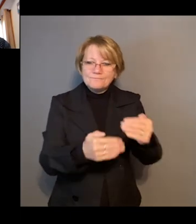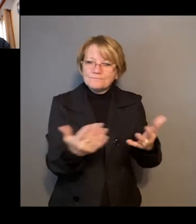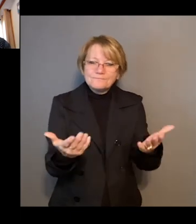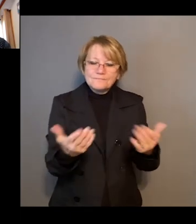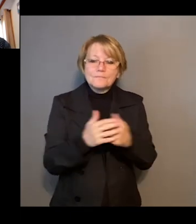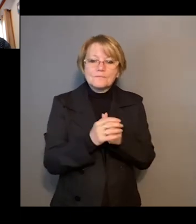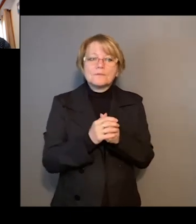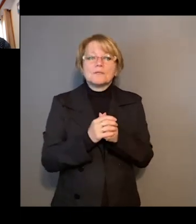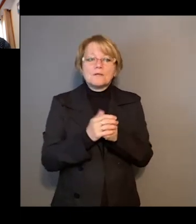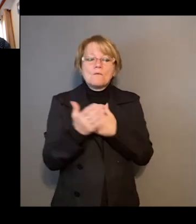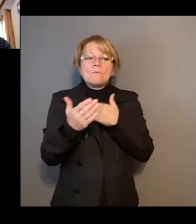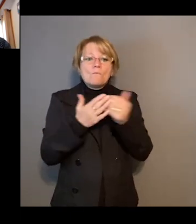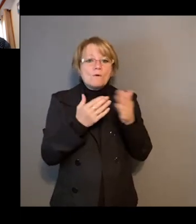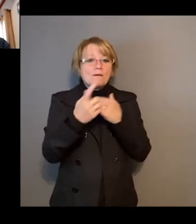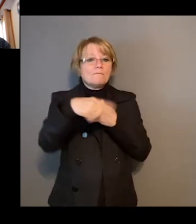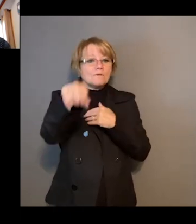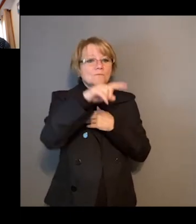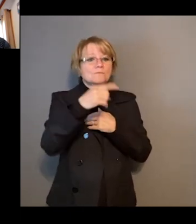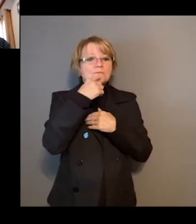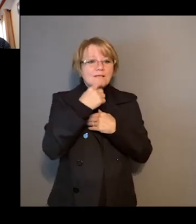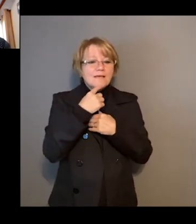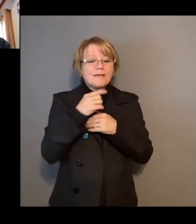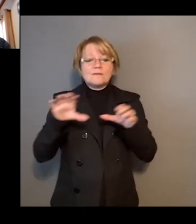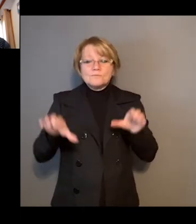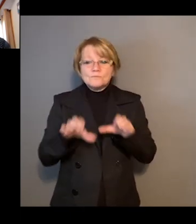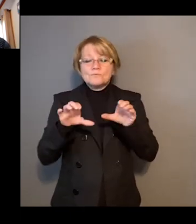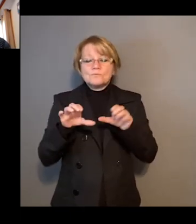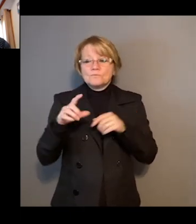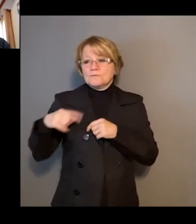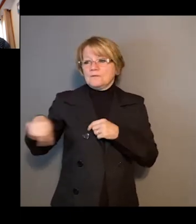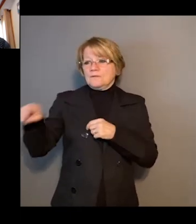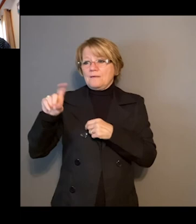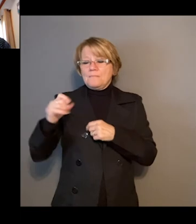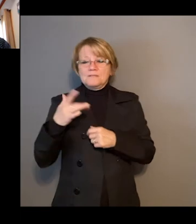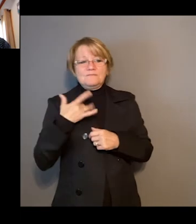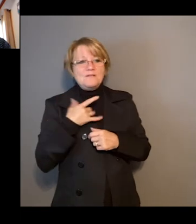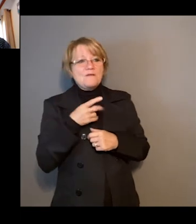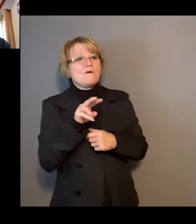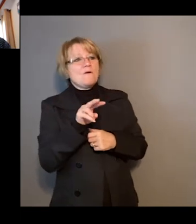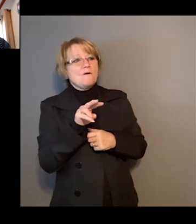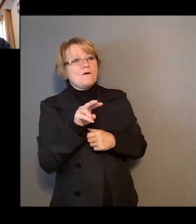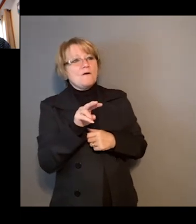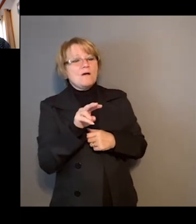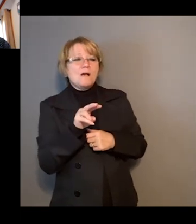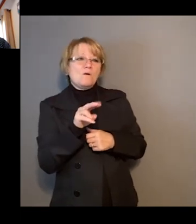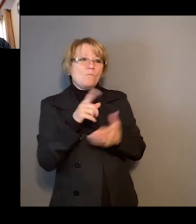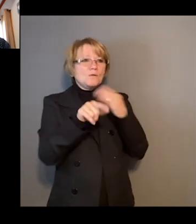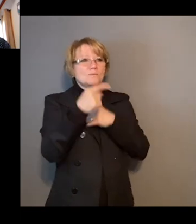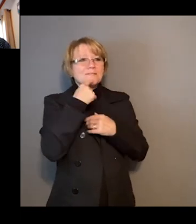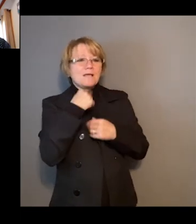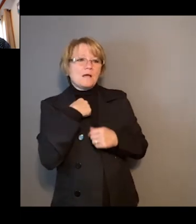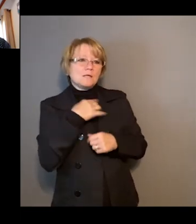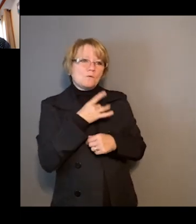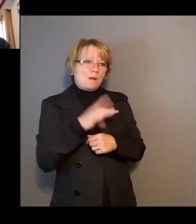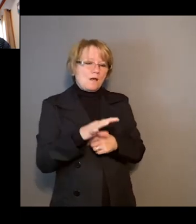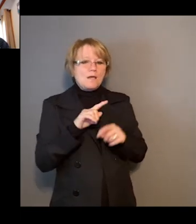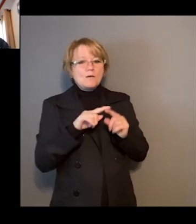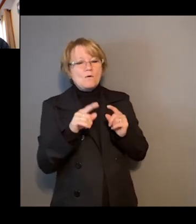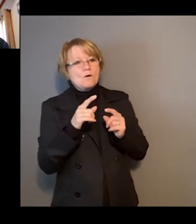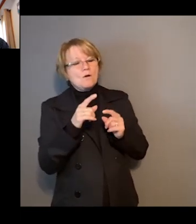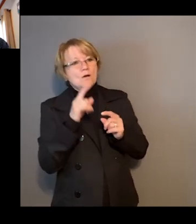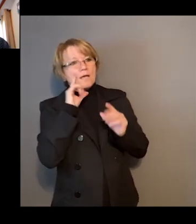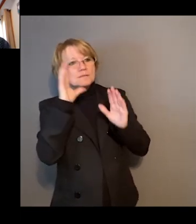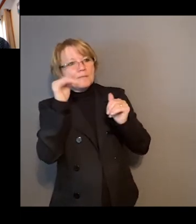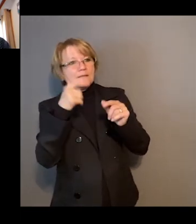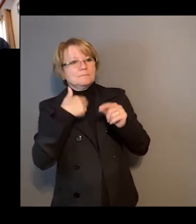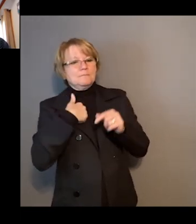do, they have to believe, even if they don't like what they're hearing or what you're asking of them, that they believe you have their best interest